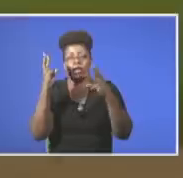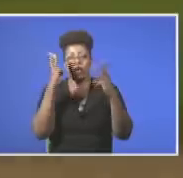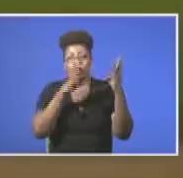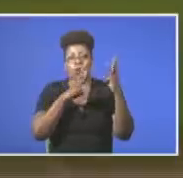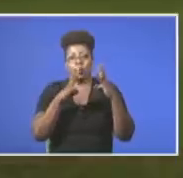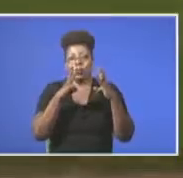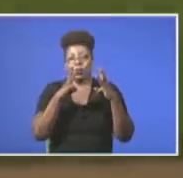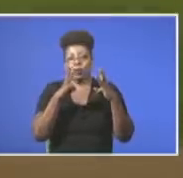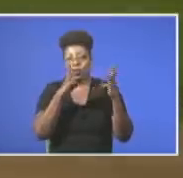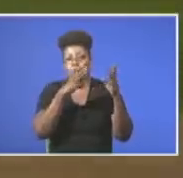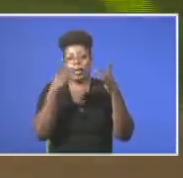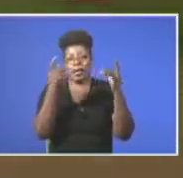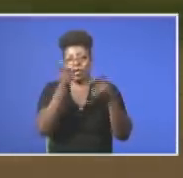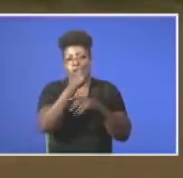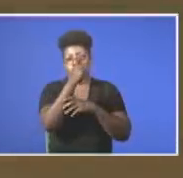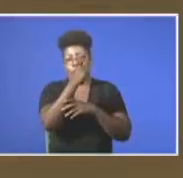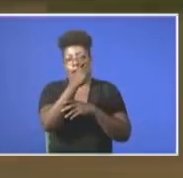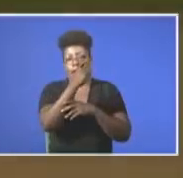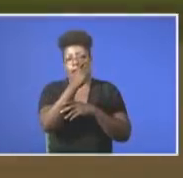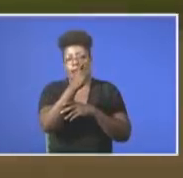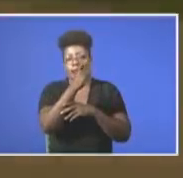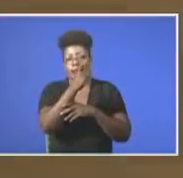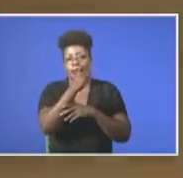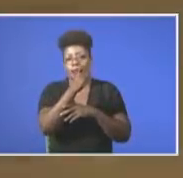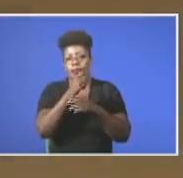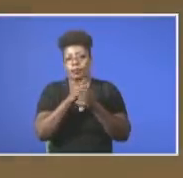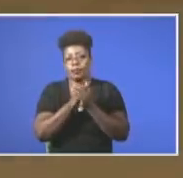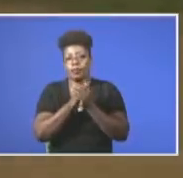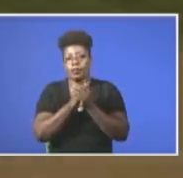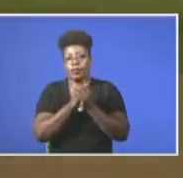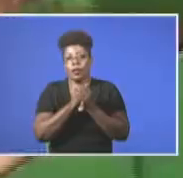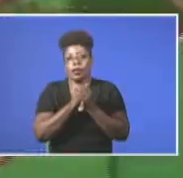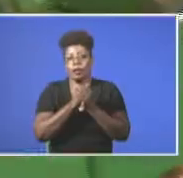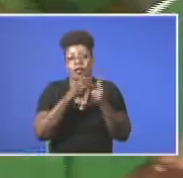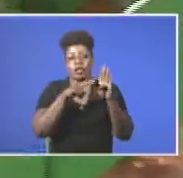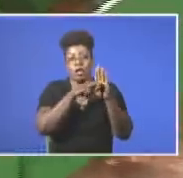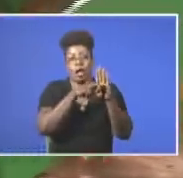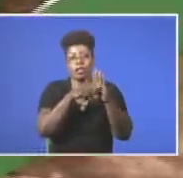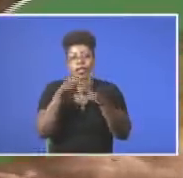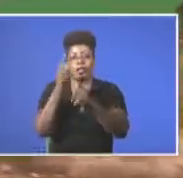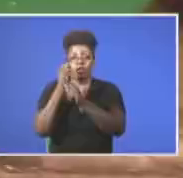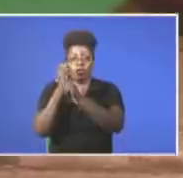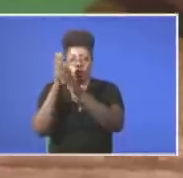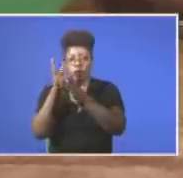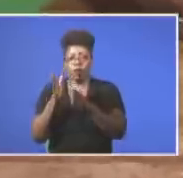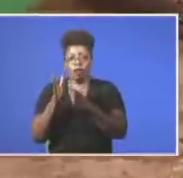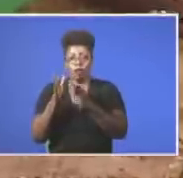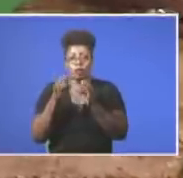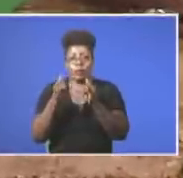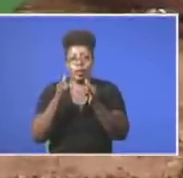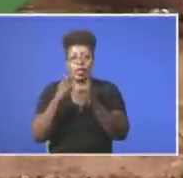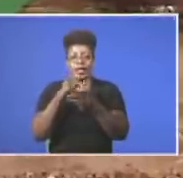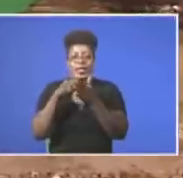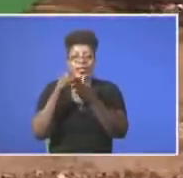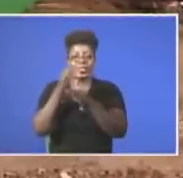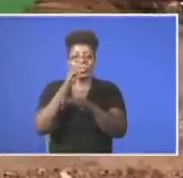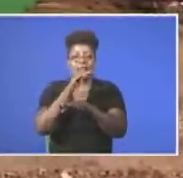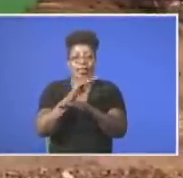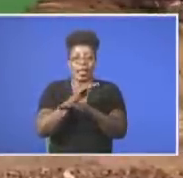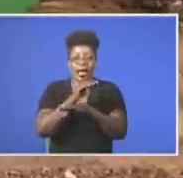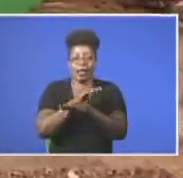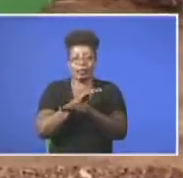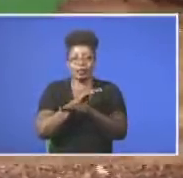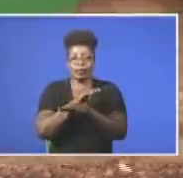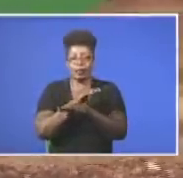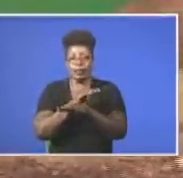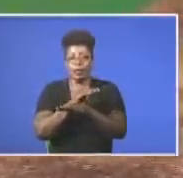three-way tie atop the standings with the Platinum Pool Sharks and Johnson Truckers. The Cats were doing a good job too, but on this night, Mother Nature had other